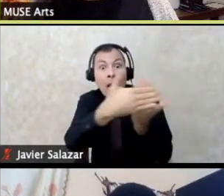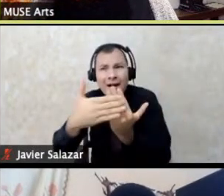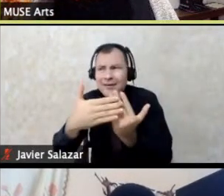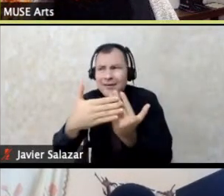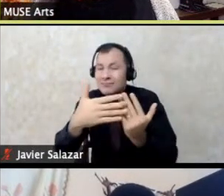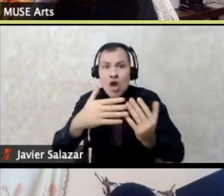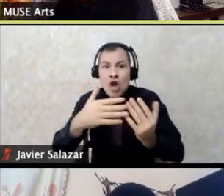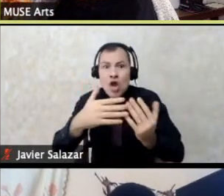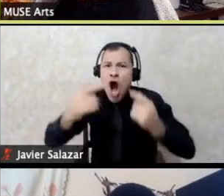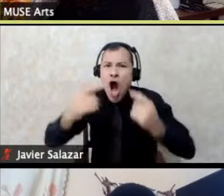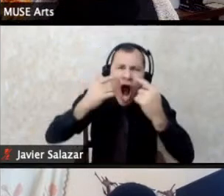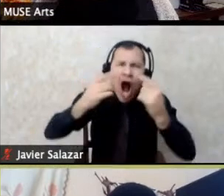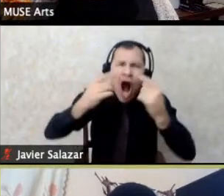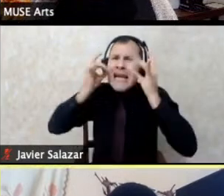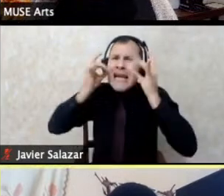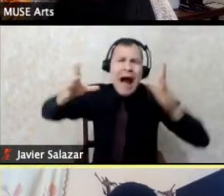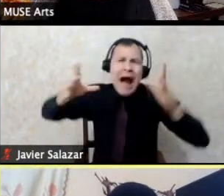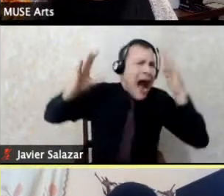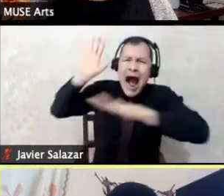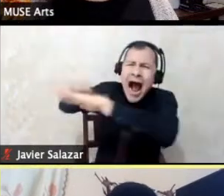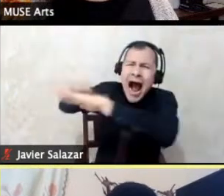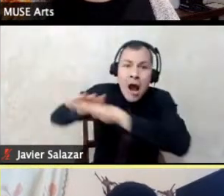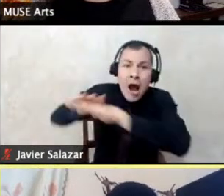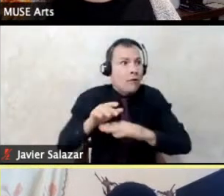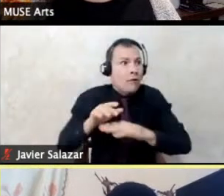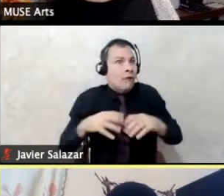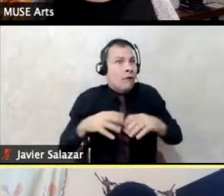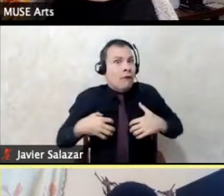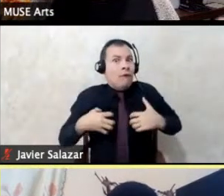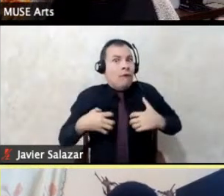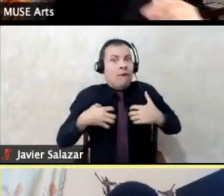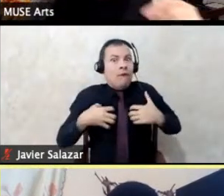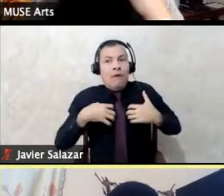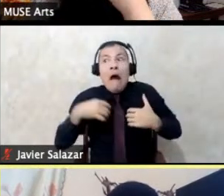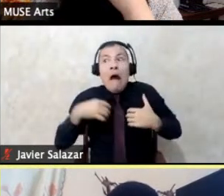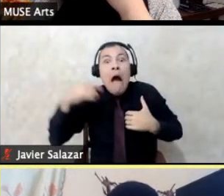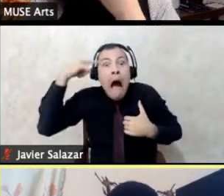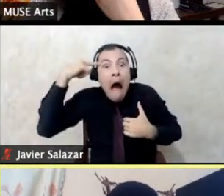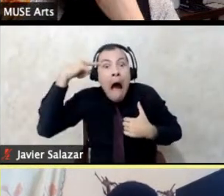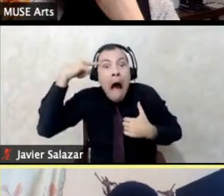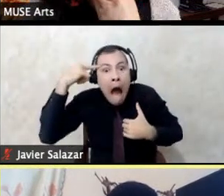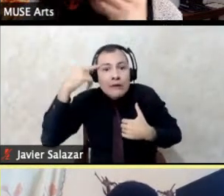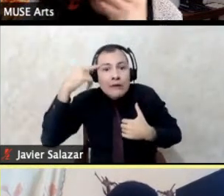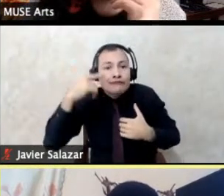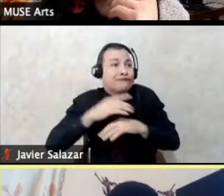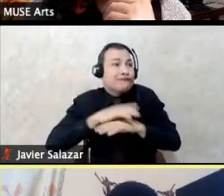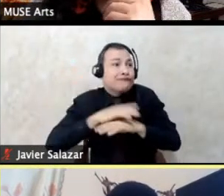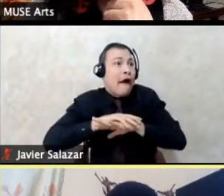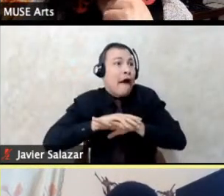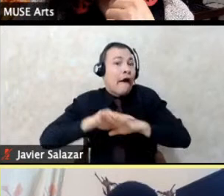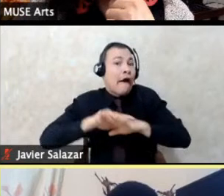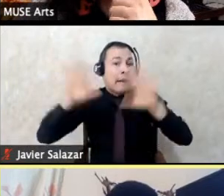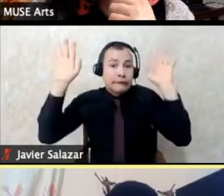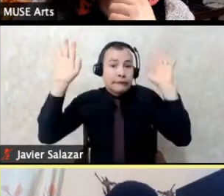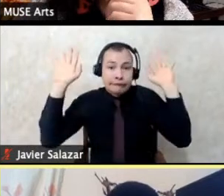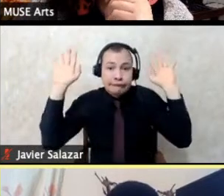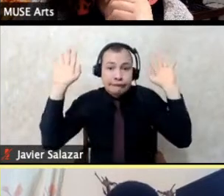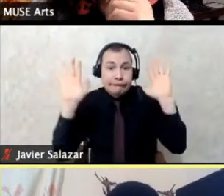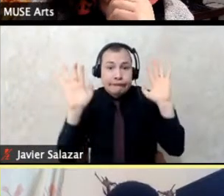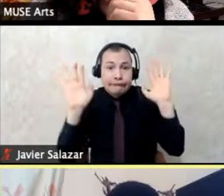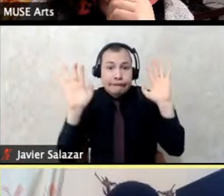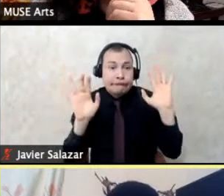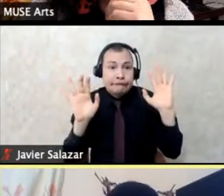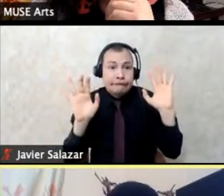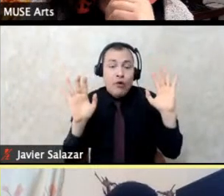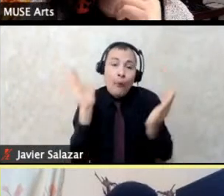But very quickly we realized we could use online platforms like